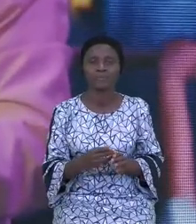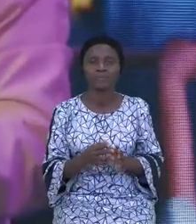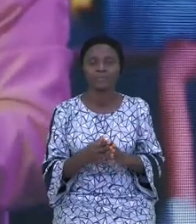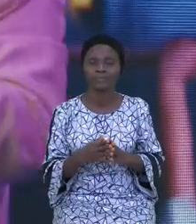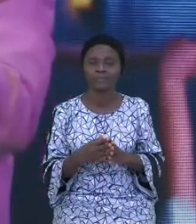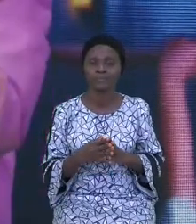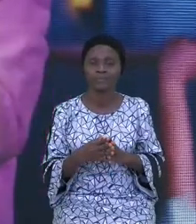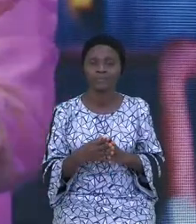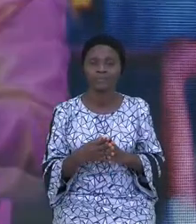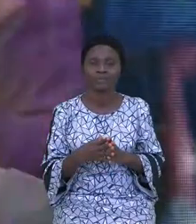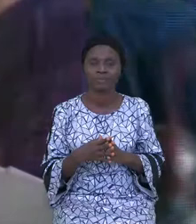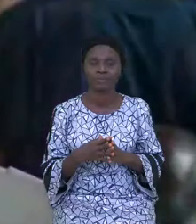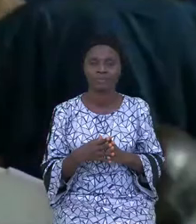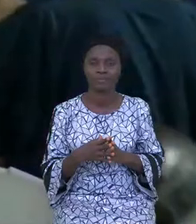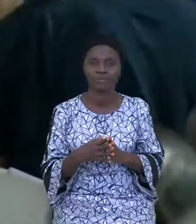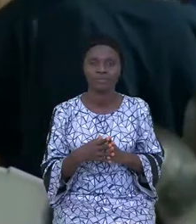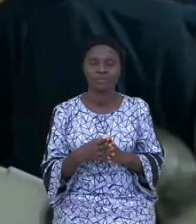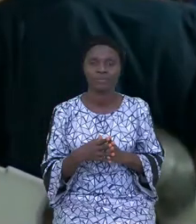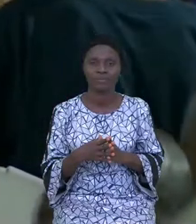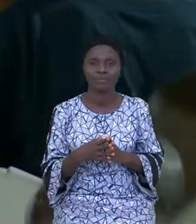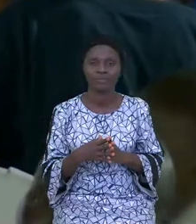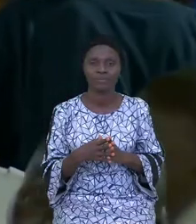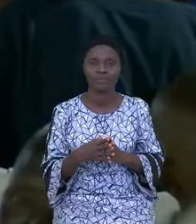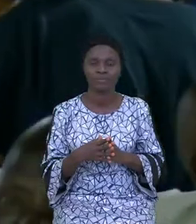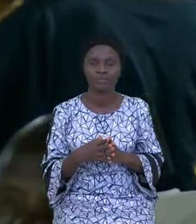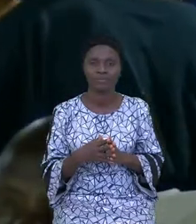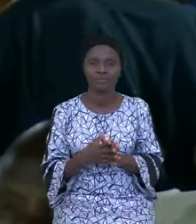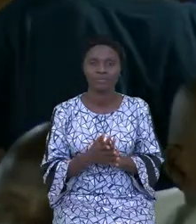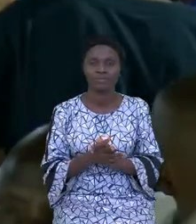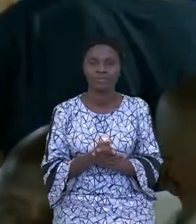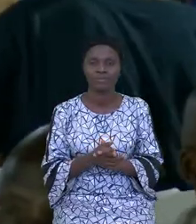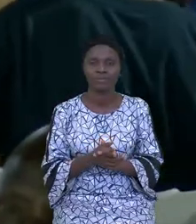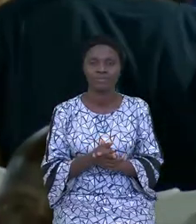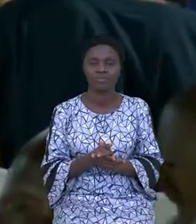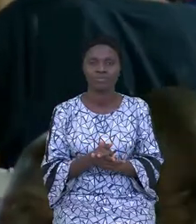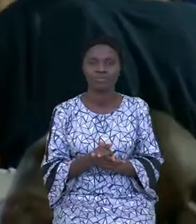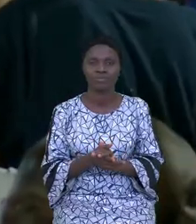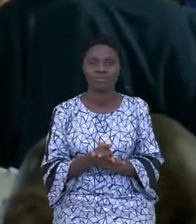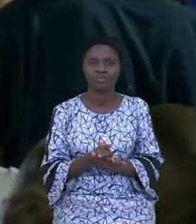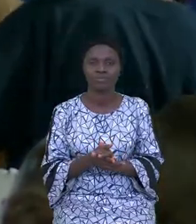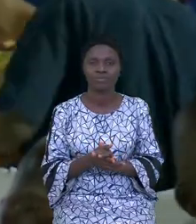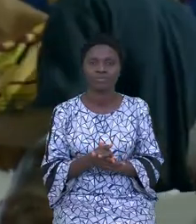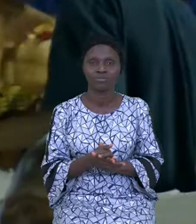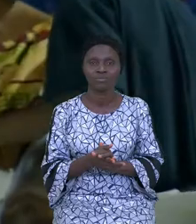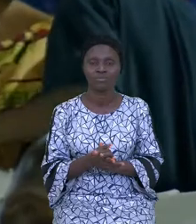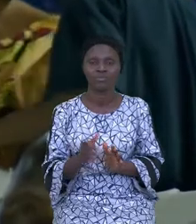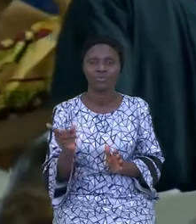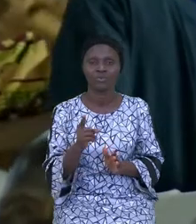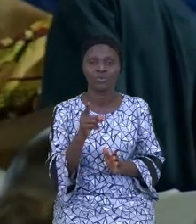details. Give your full name, the name you are known with, where you